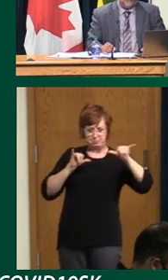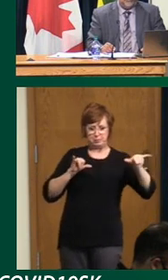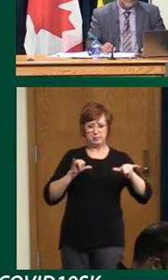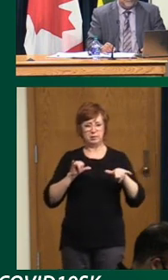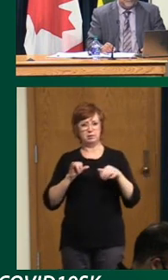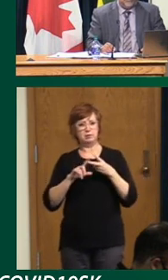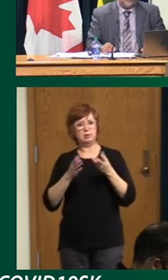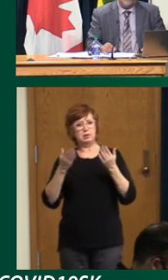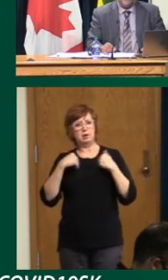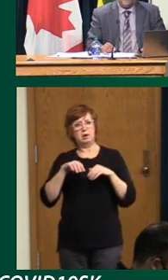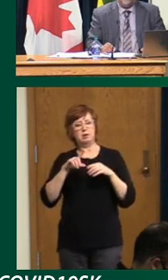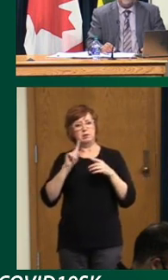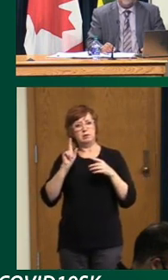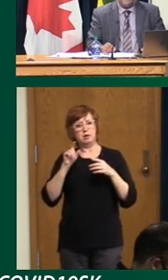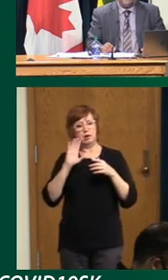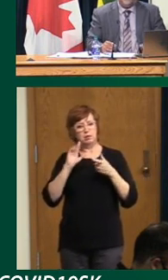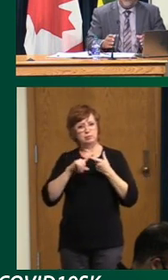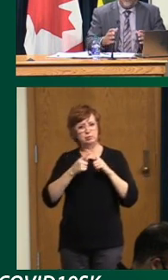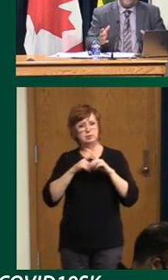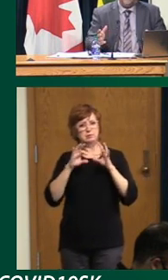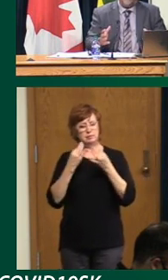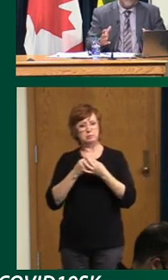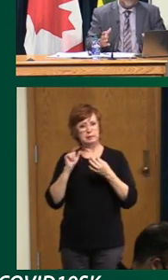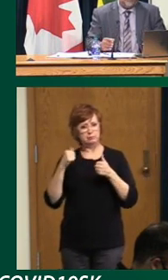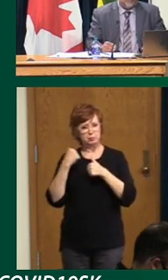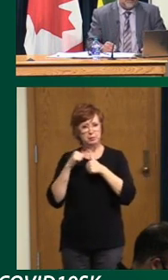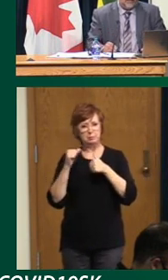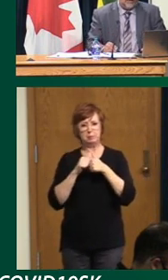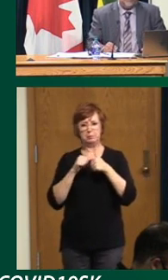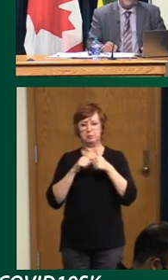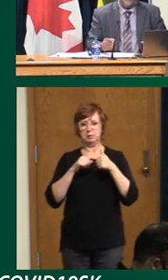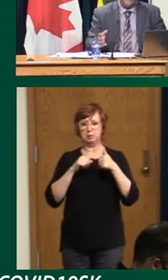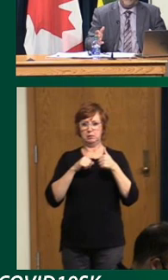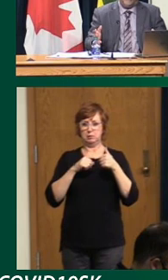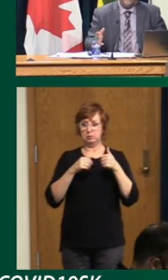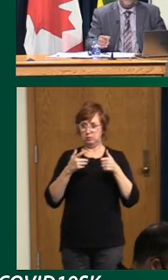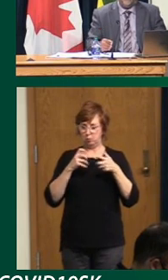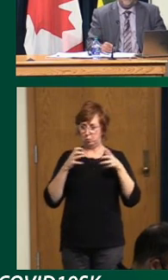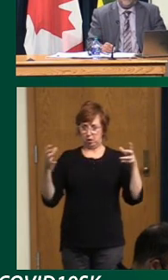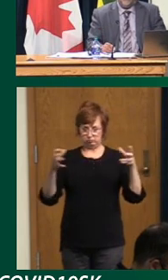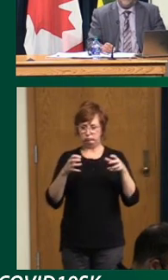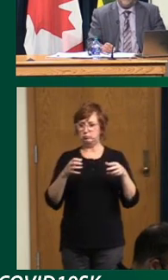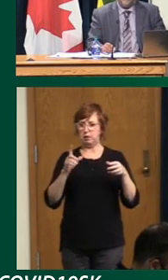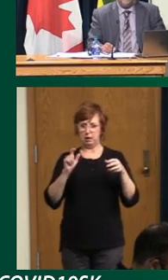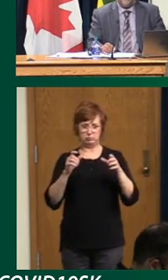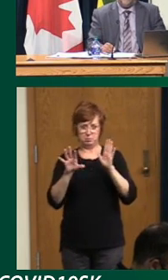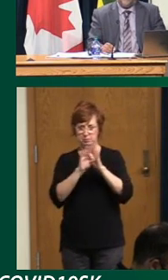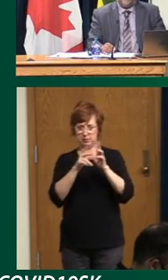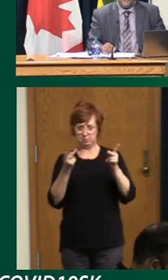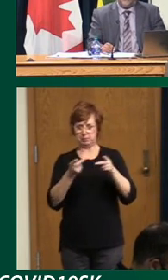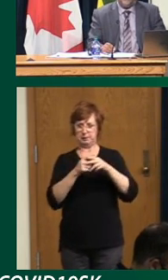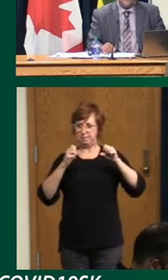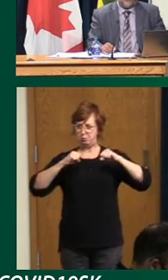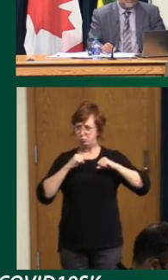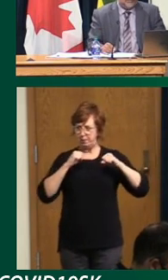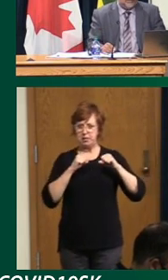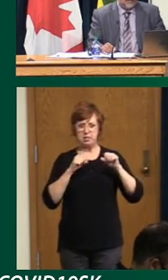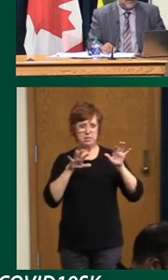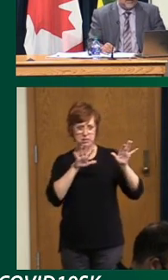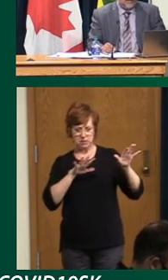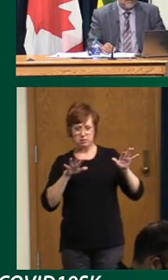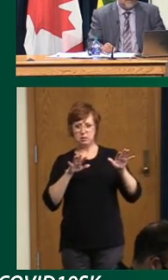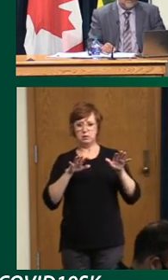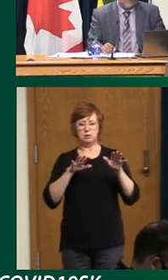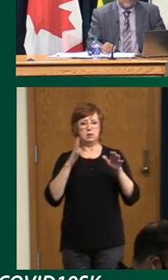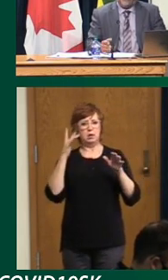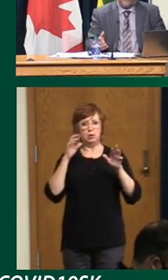this is going to be essential to reduce our transmission in all of these sectors, but especially some of the sectors where the risk of higher levels of transmission